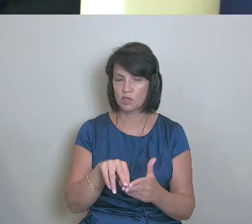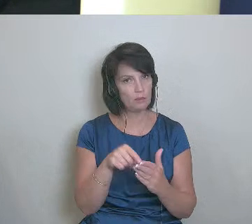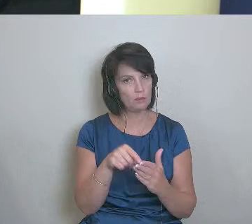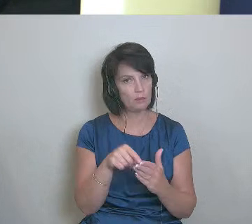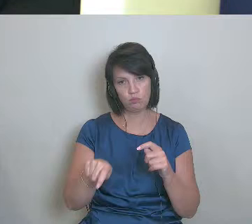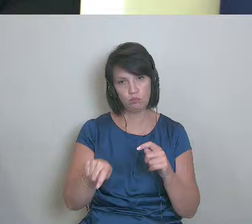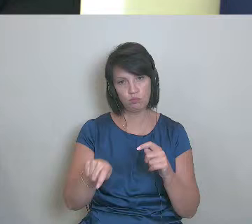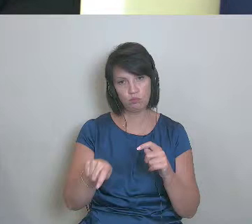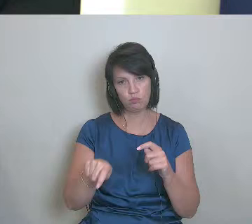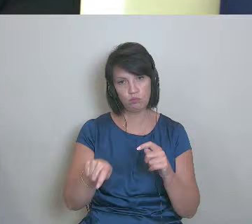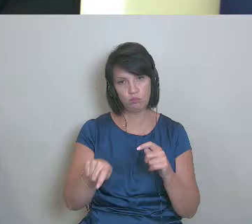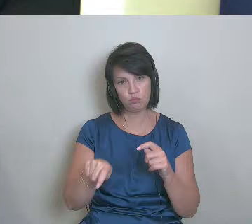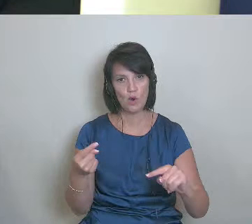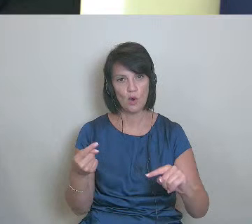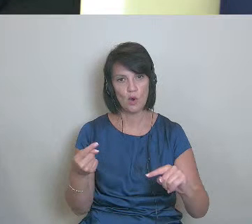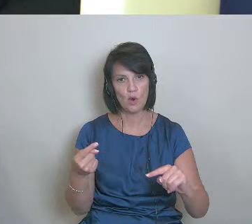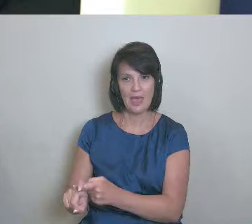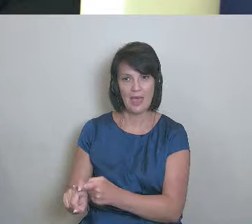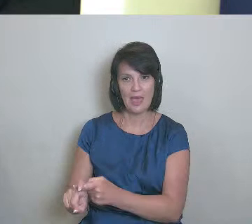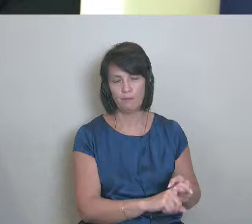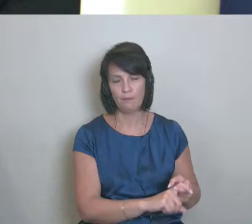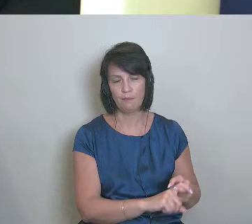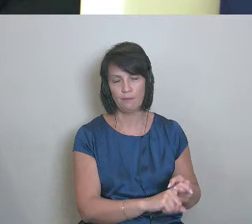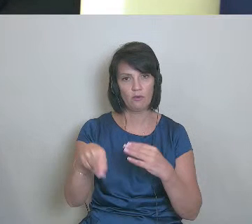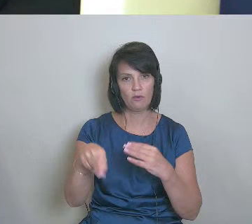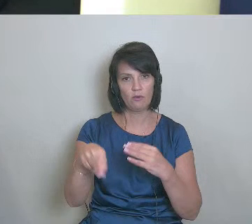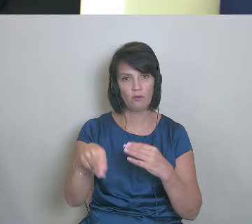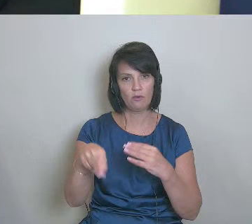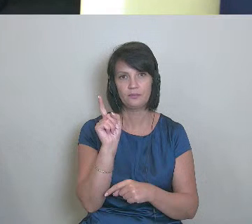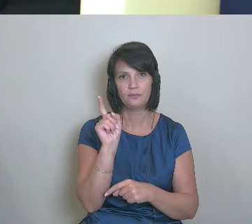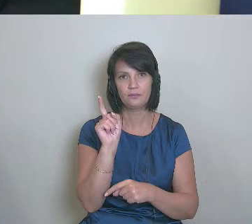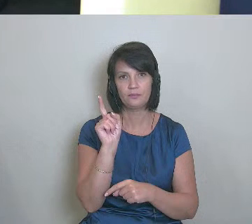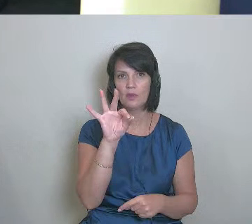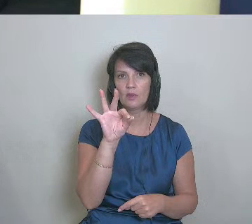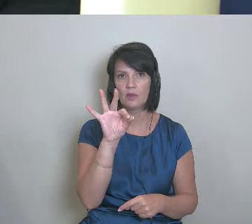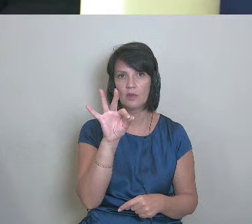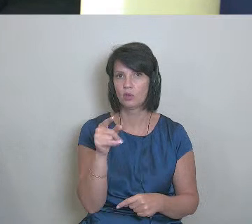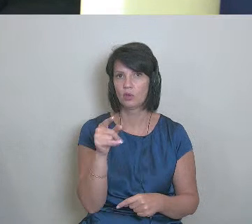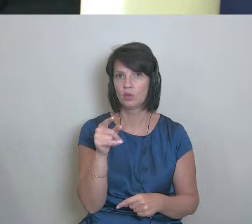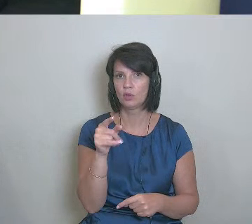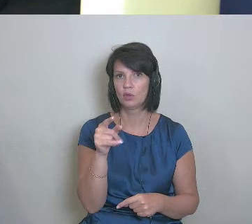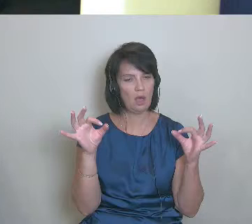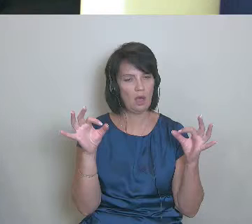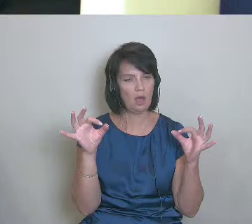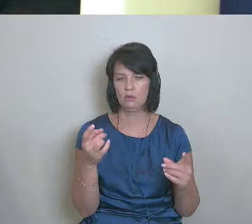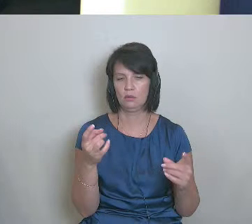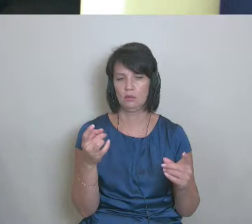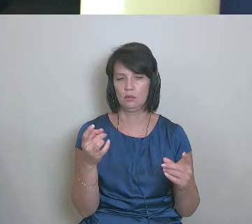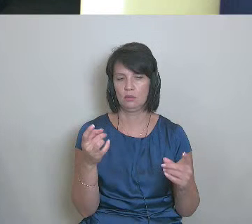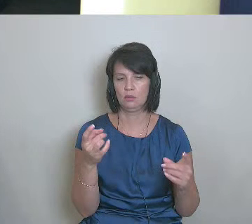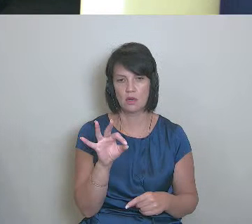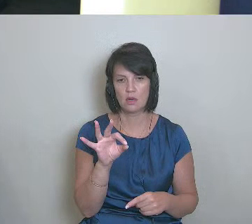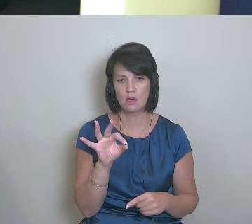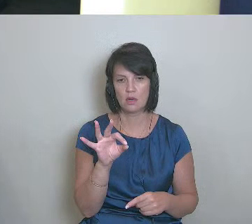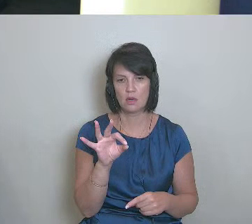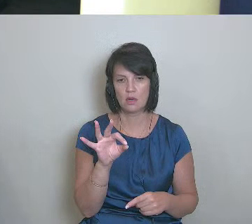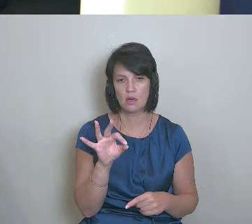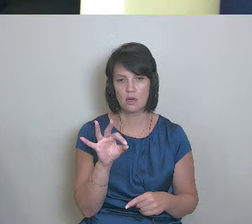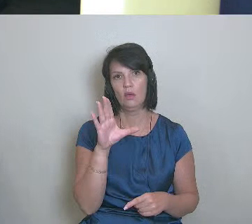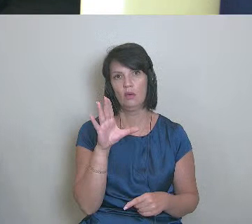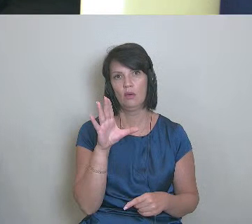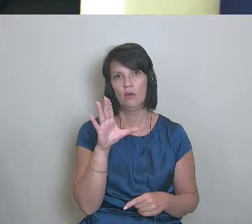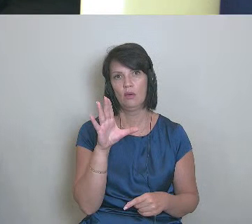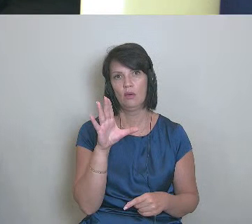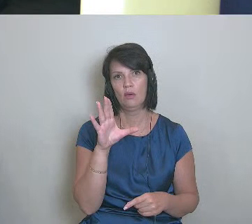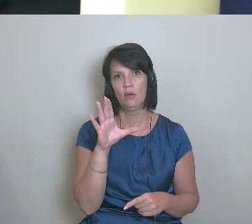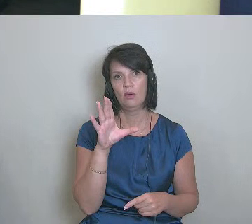can say that this will be a violation of the anti-epidemic rules and conditions. And this is